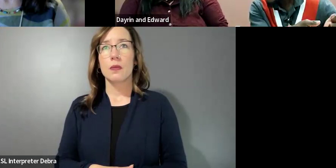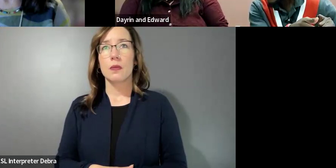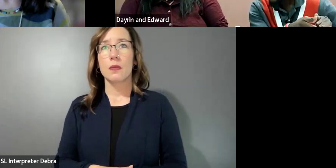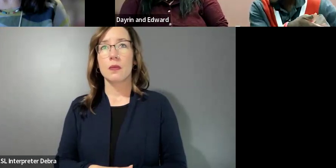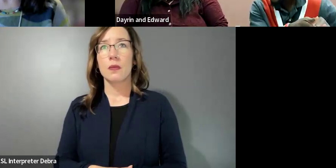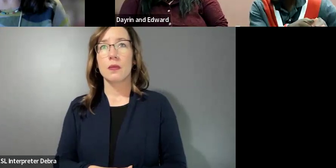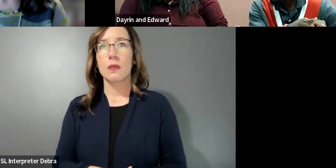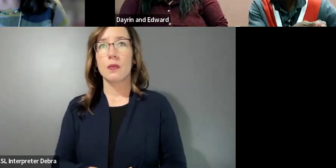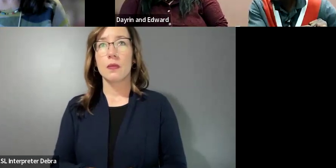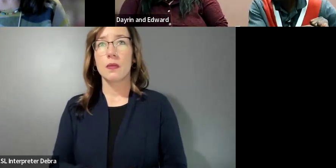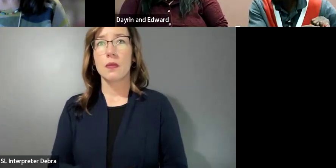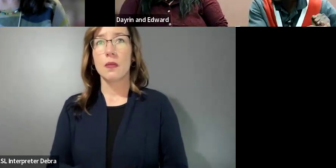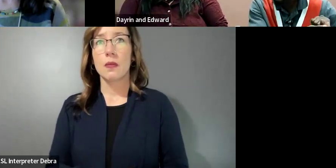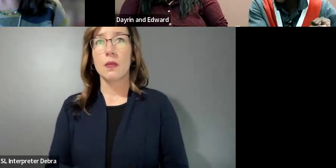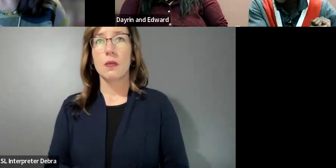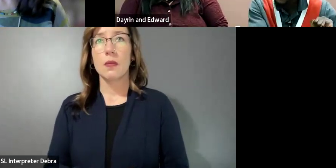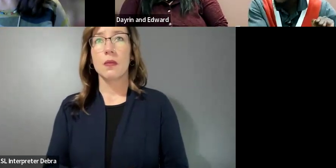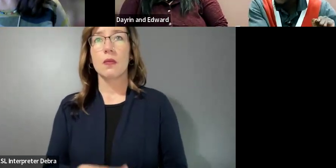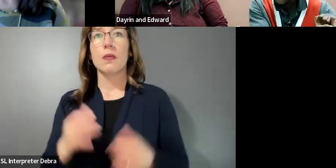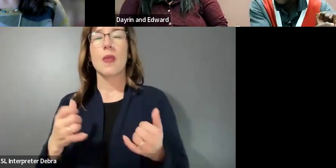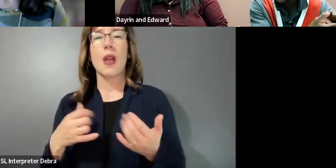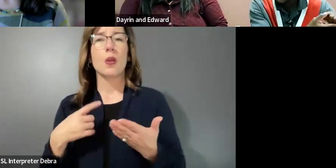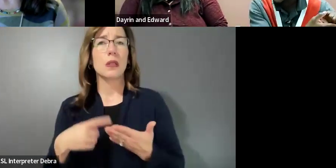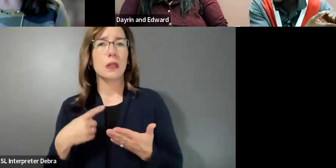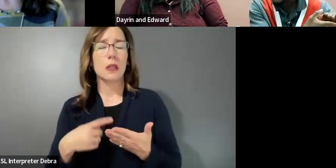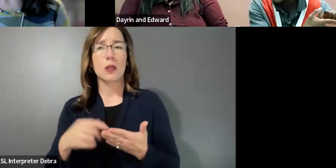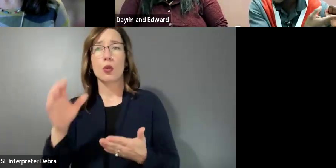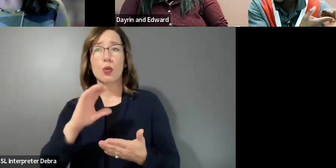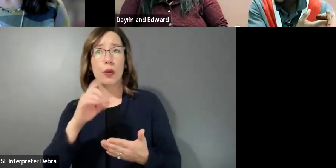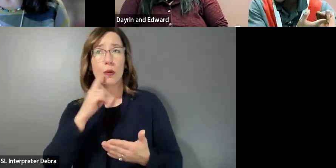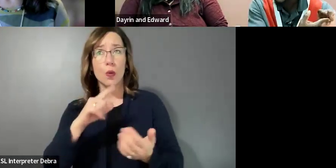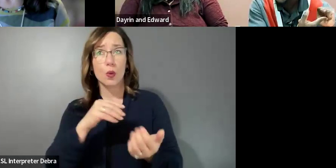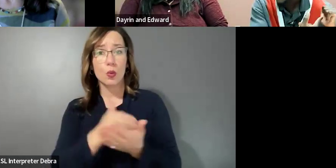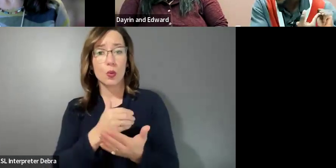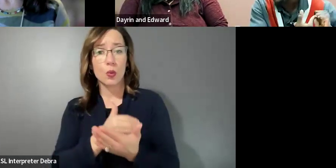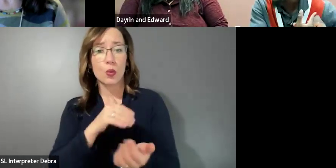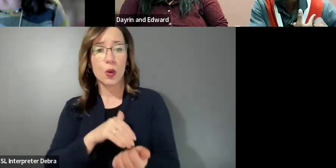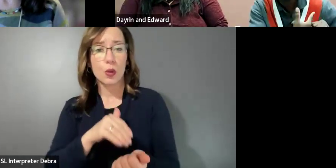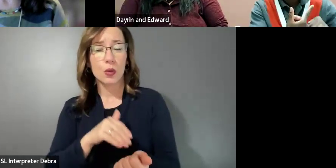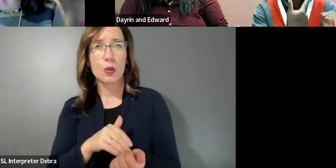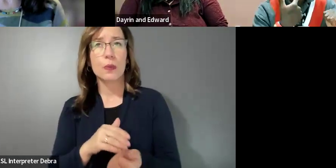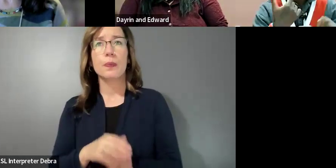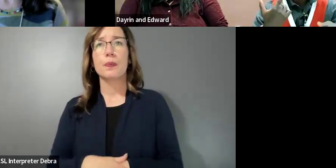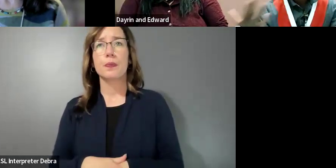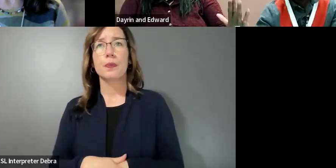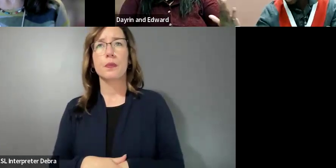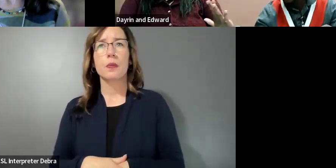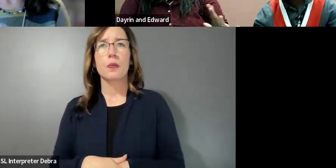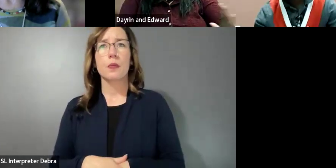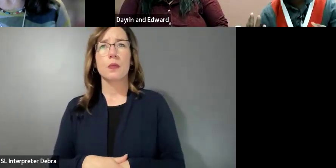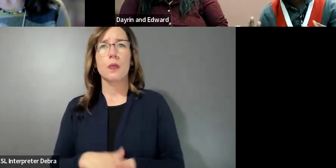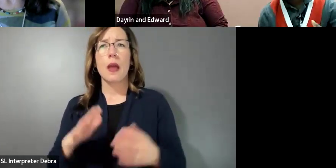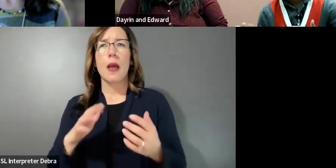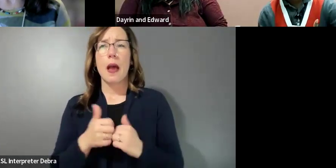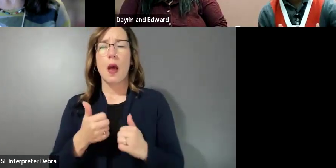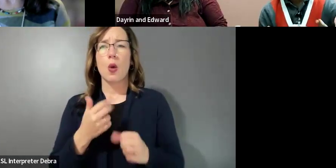we now we're going to talk about finding a new doctor and how we use our voice